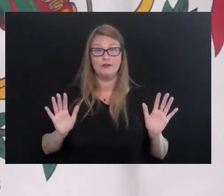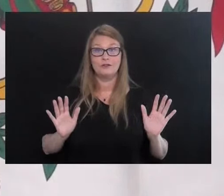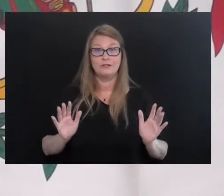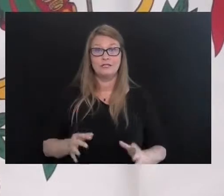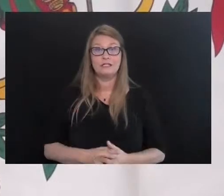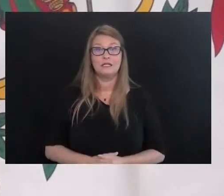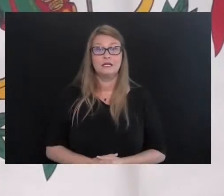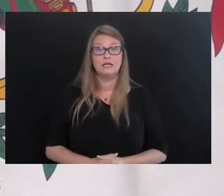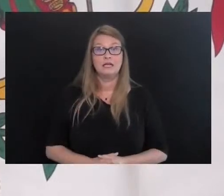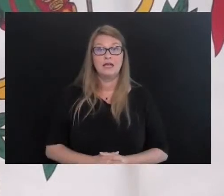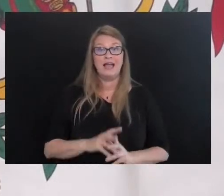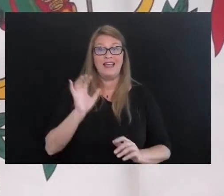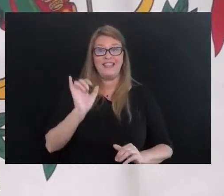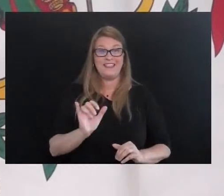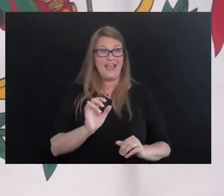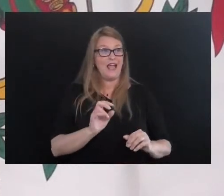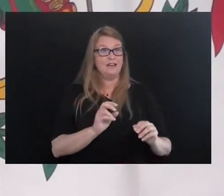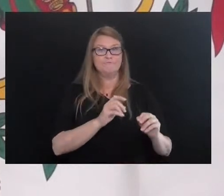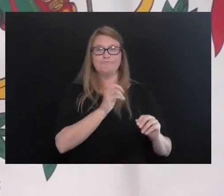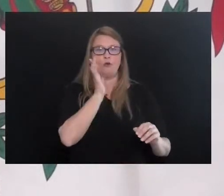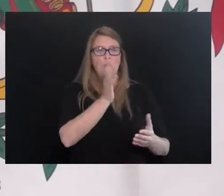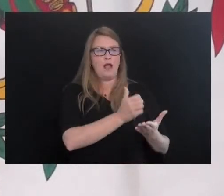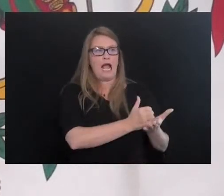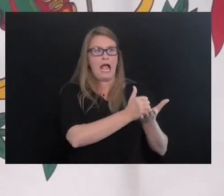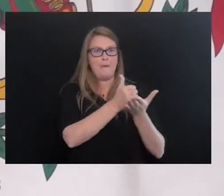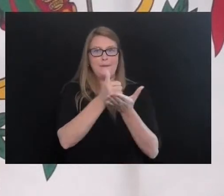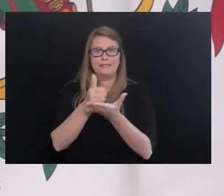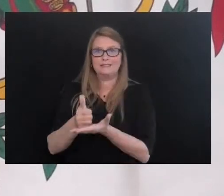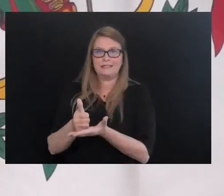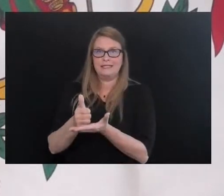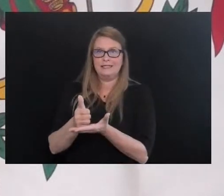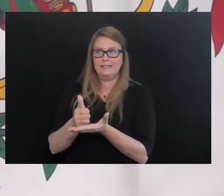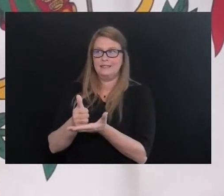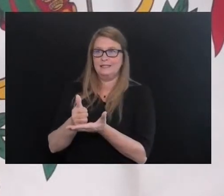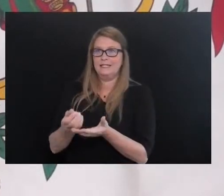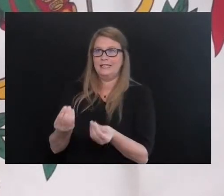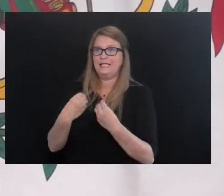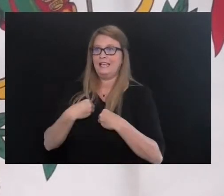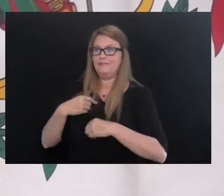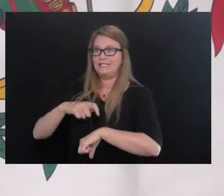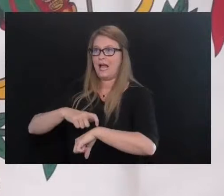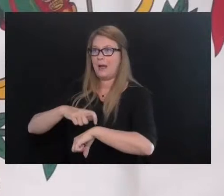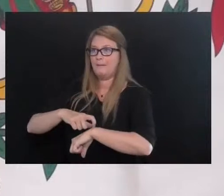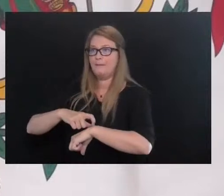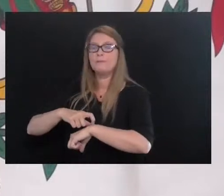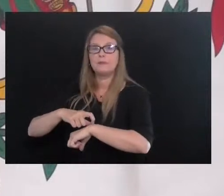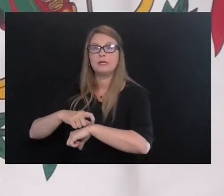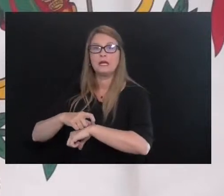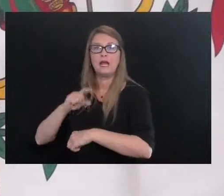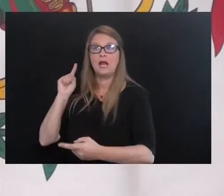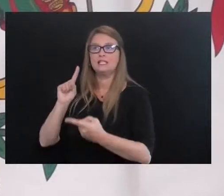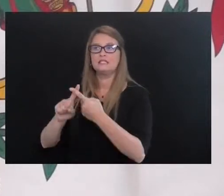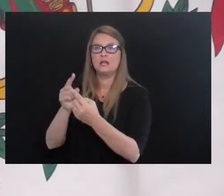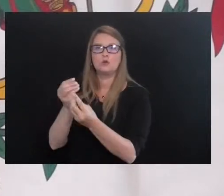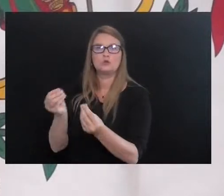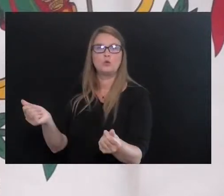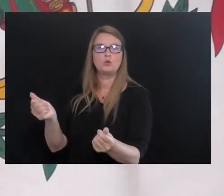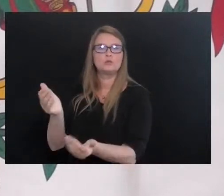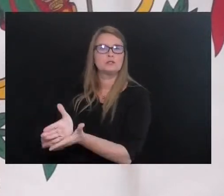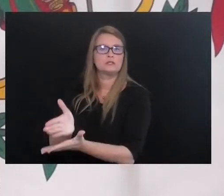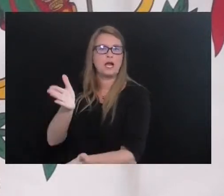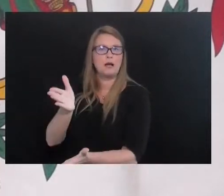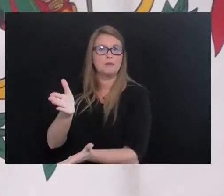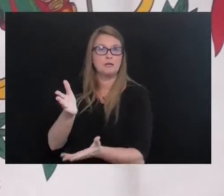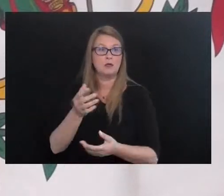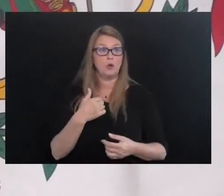They're a bridge to buy us a little bit of time. A little bit of time to where in that time we're protected